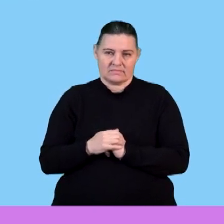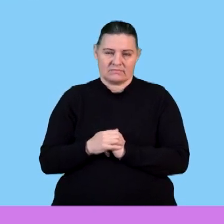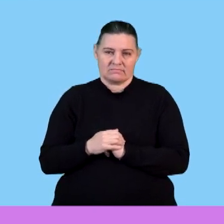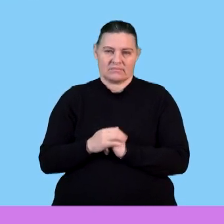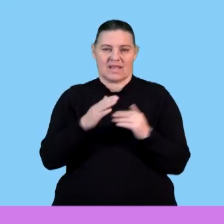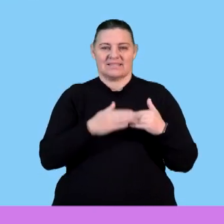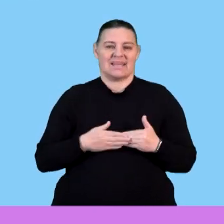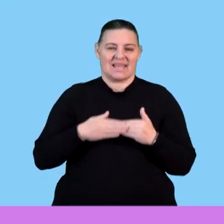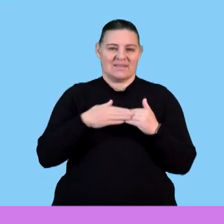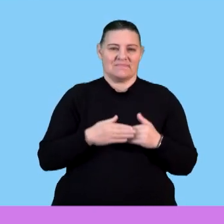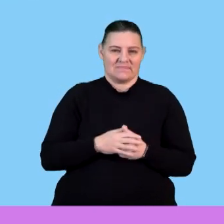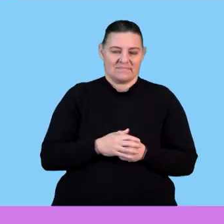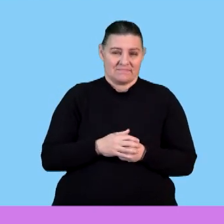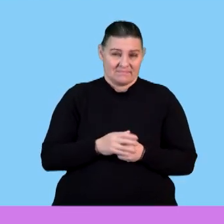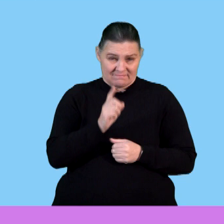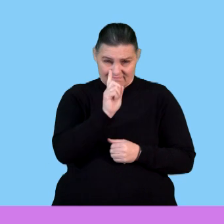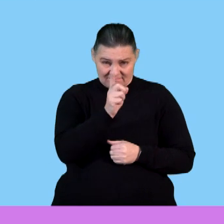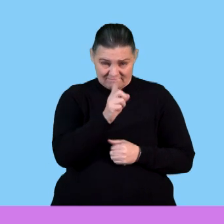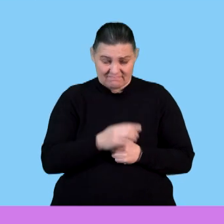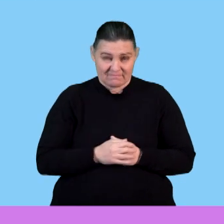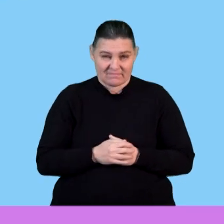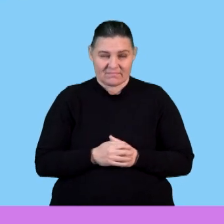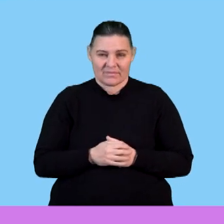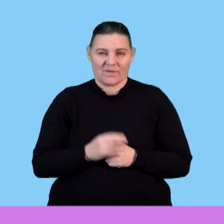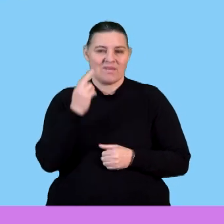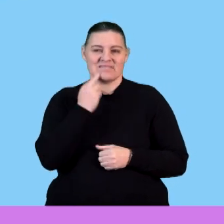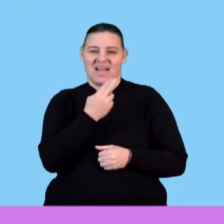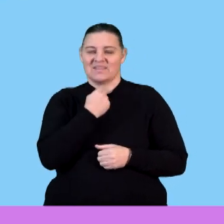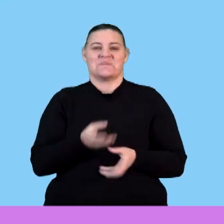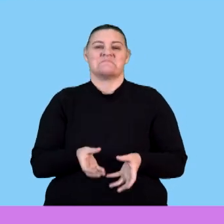arrow away from there. We can't do that. No. This is actually 50